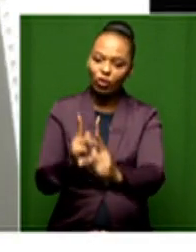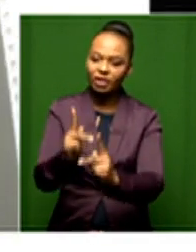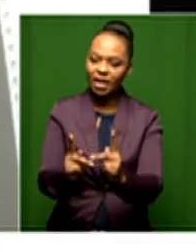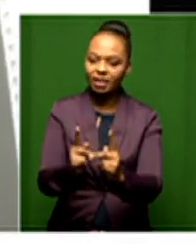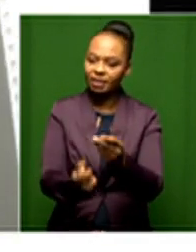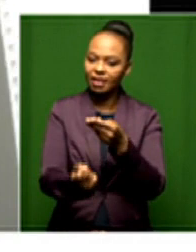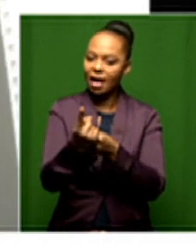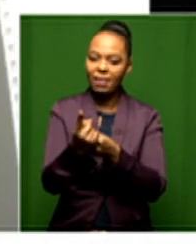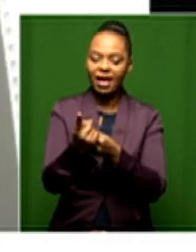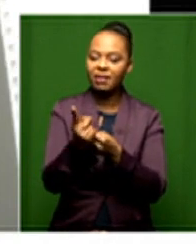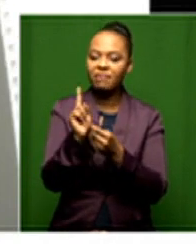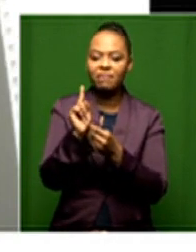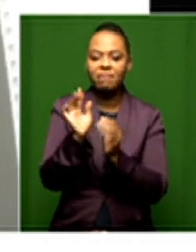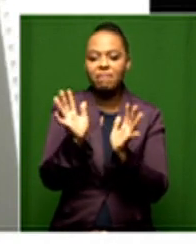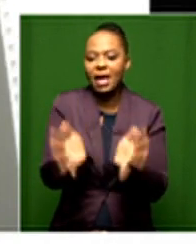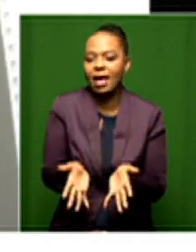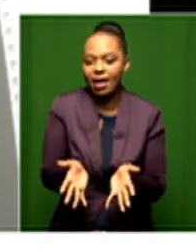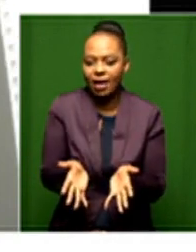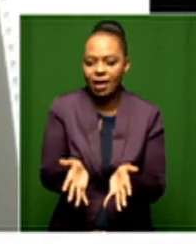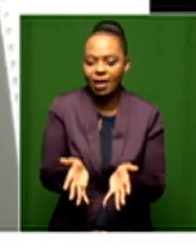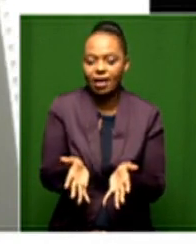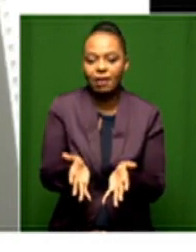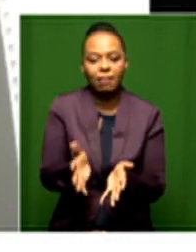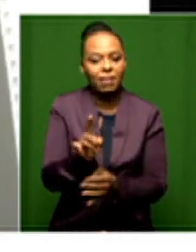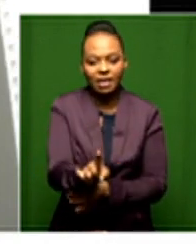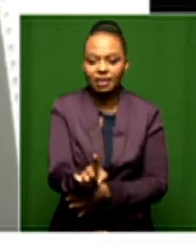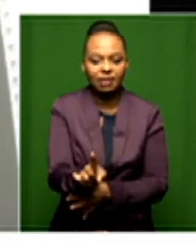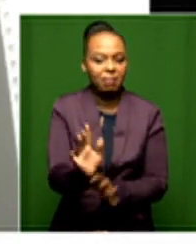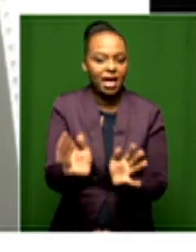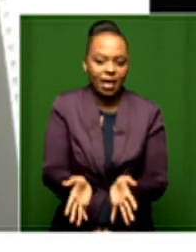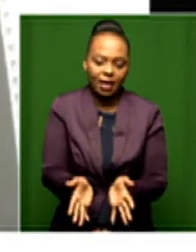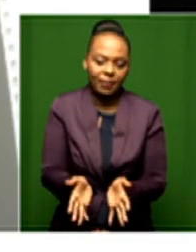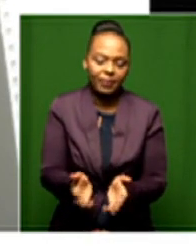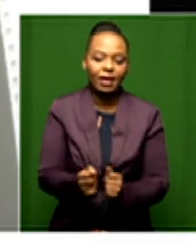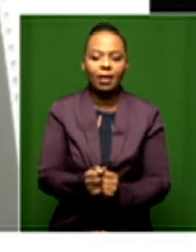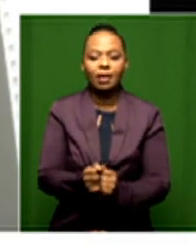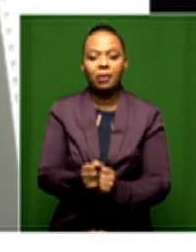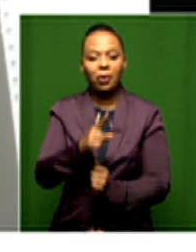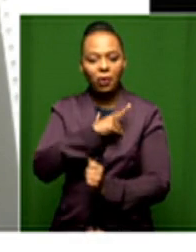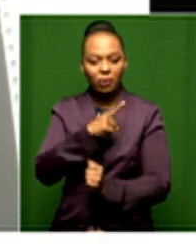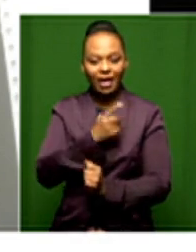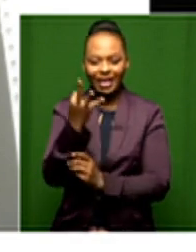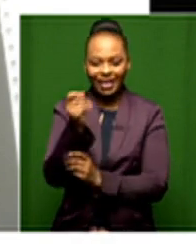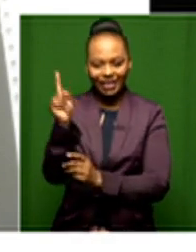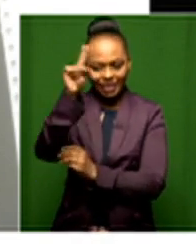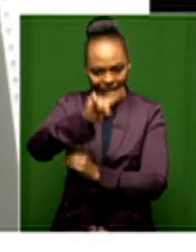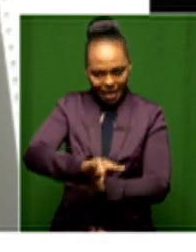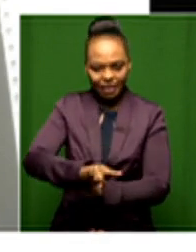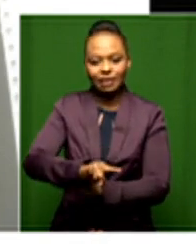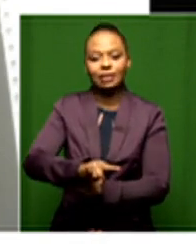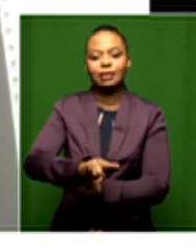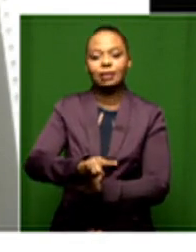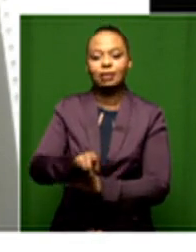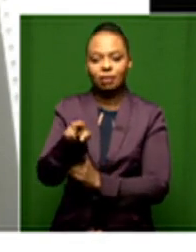in the terms of reference, I think there is a reference to about 30 days within which we would have